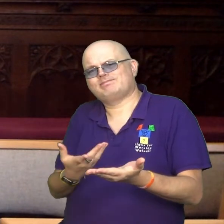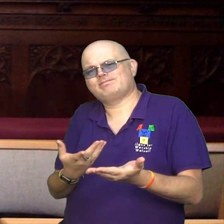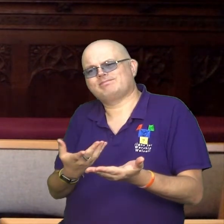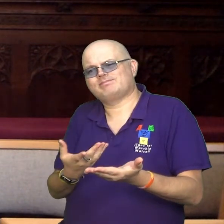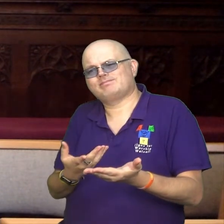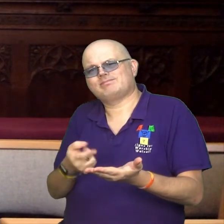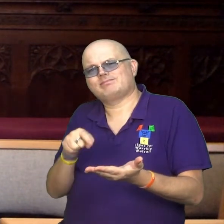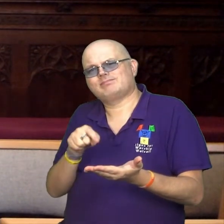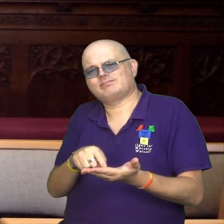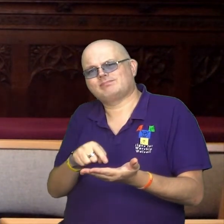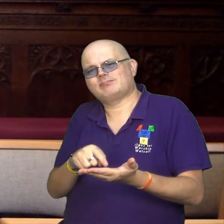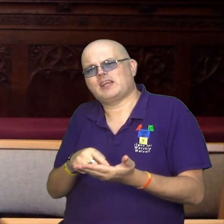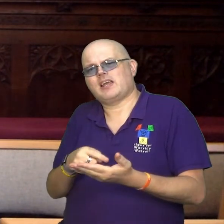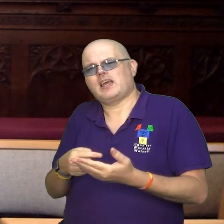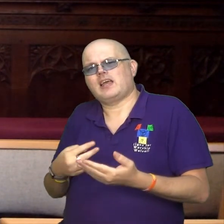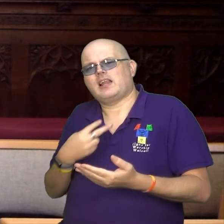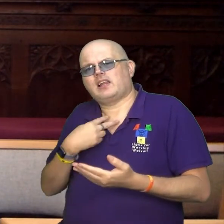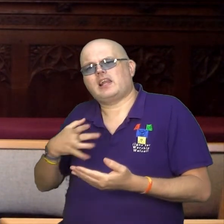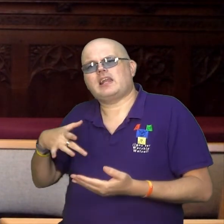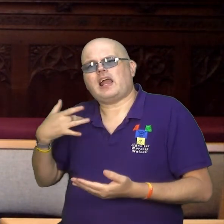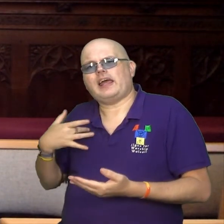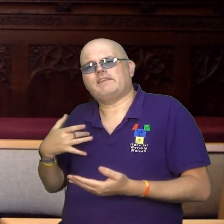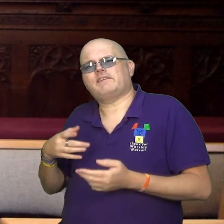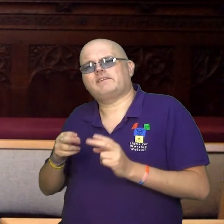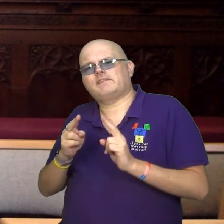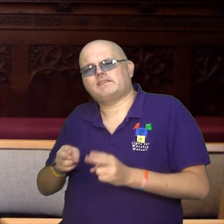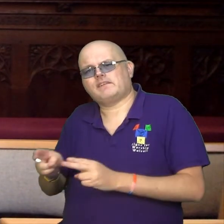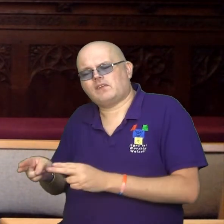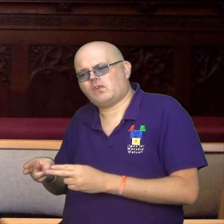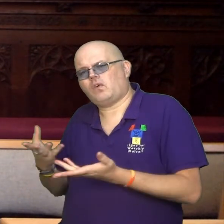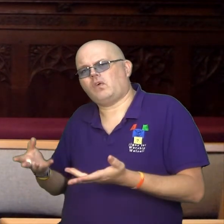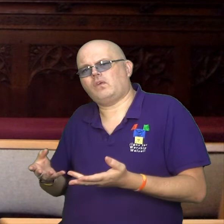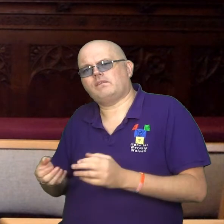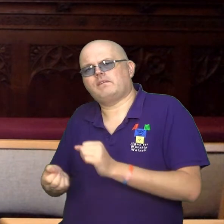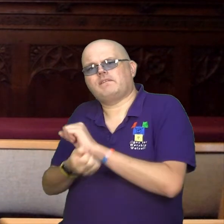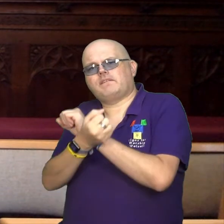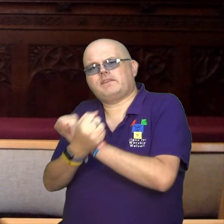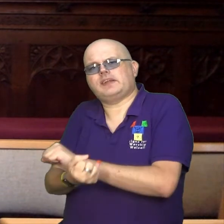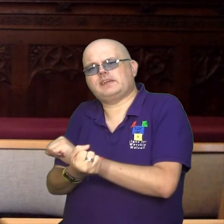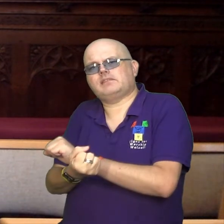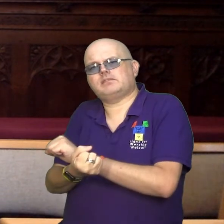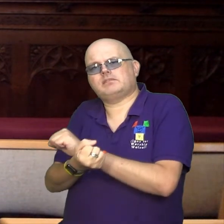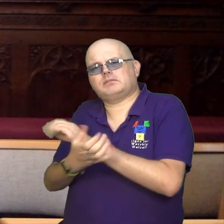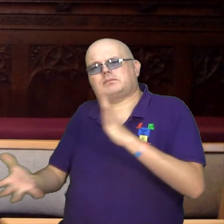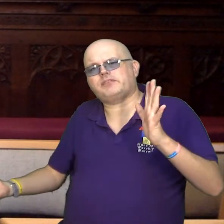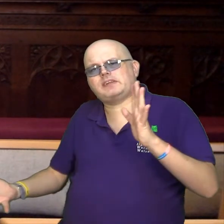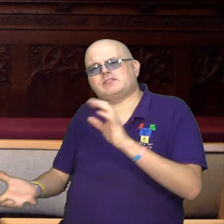have been with regards to the loss of life or the loss of freedom,